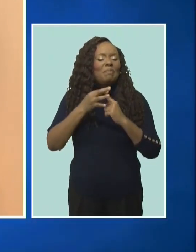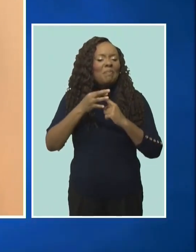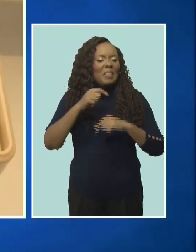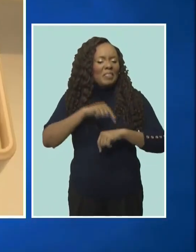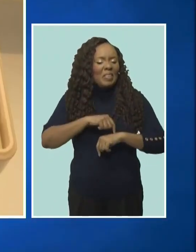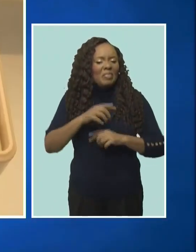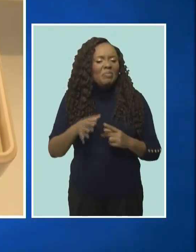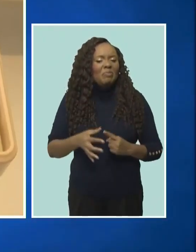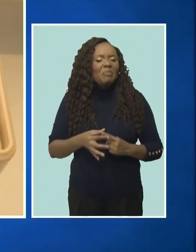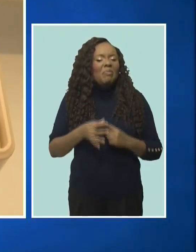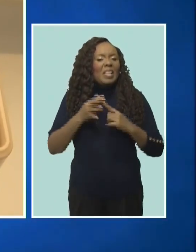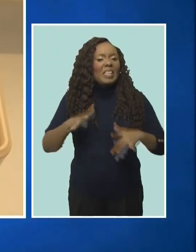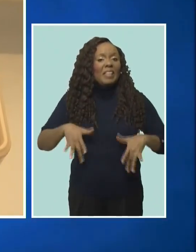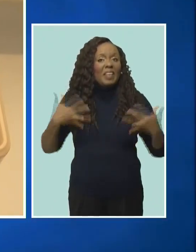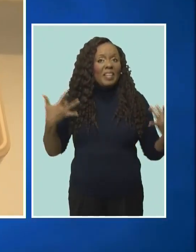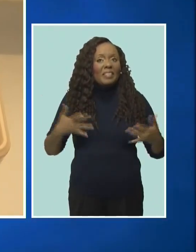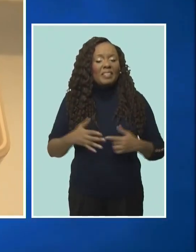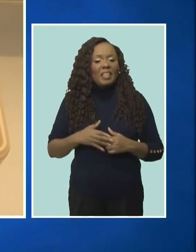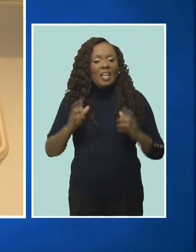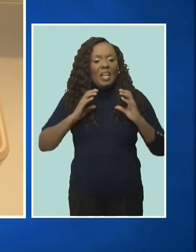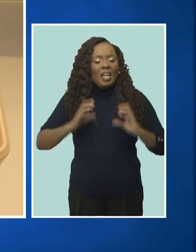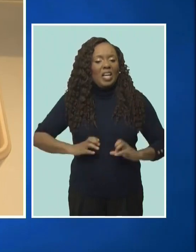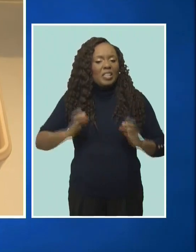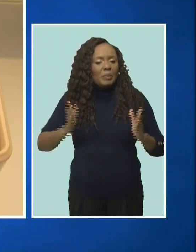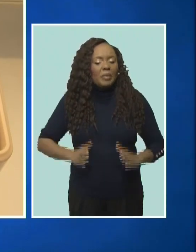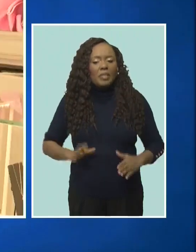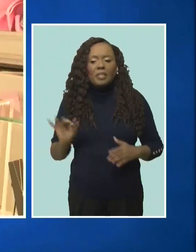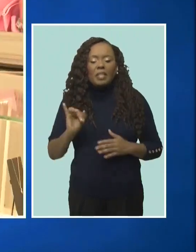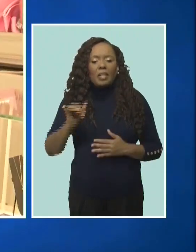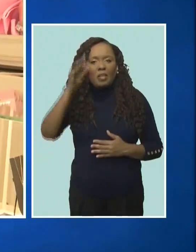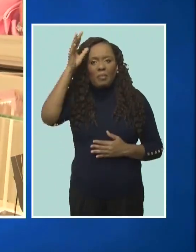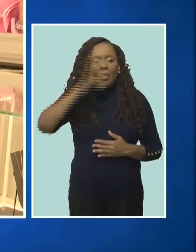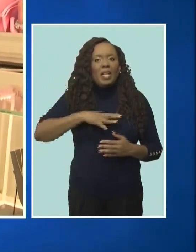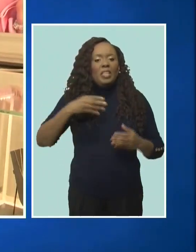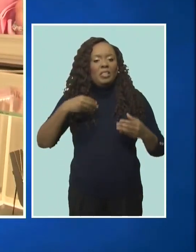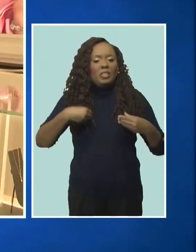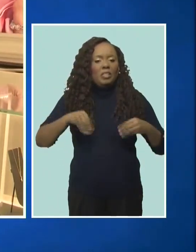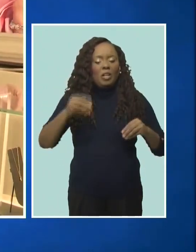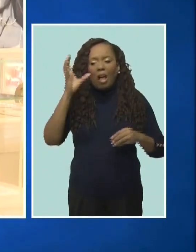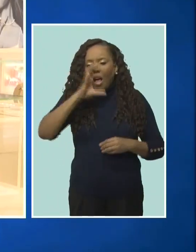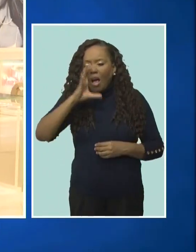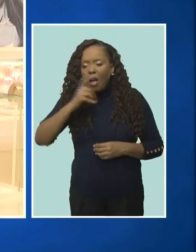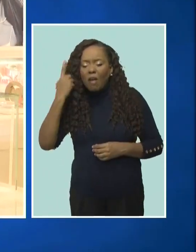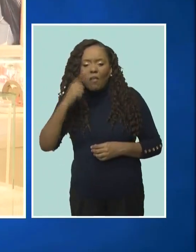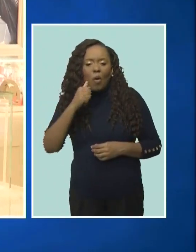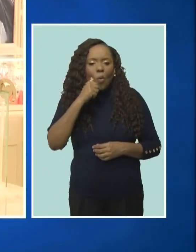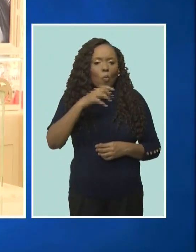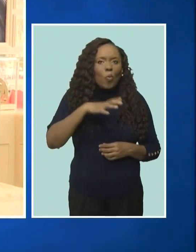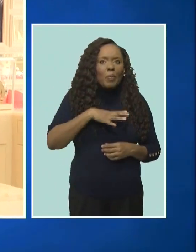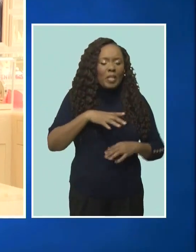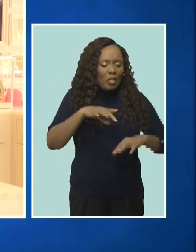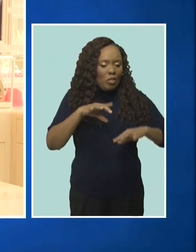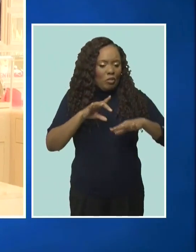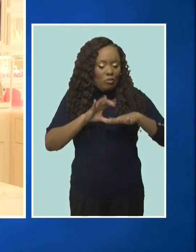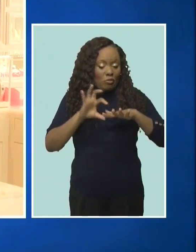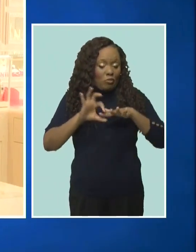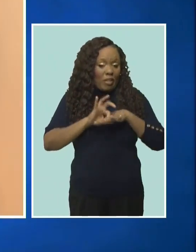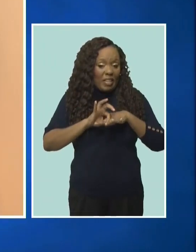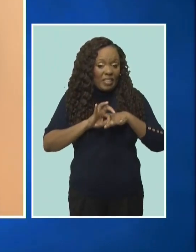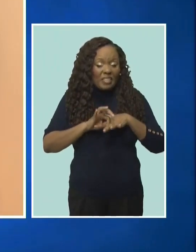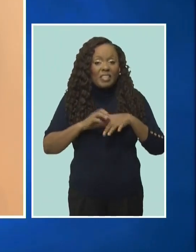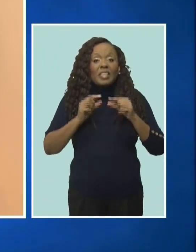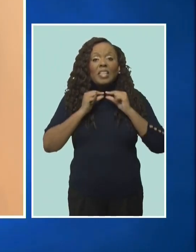say. We have customers already, men especially, shopping early for women, rings and